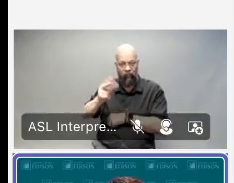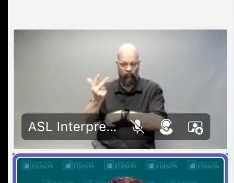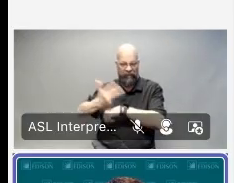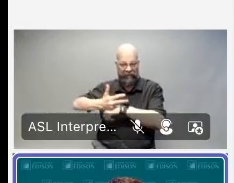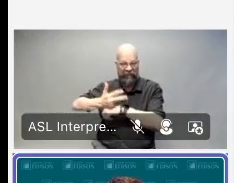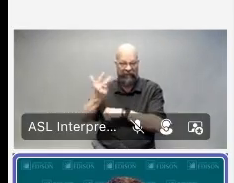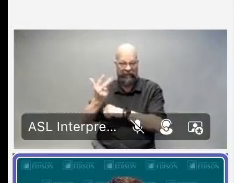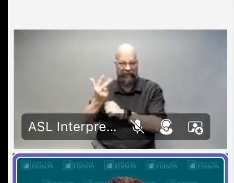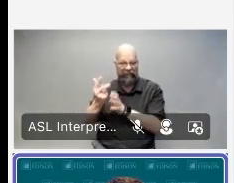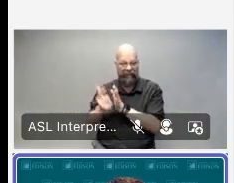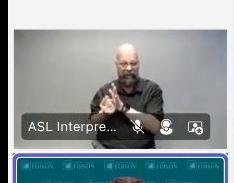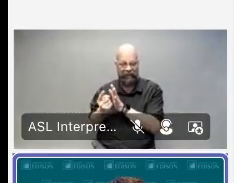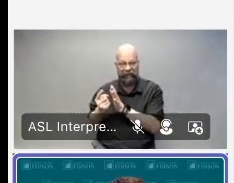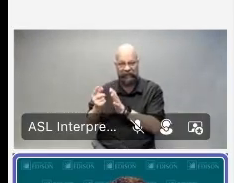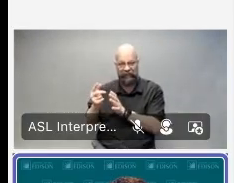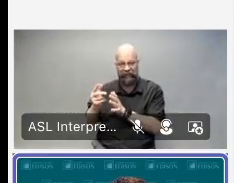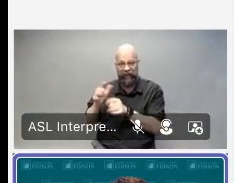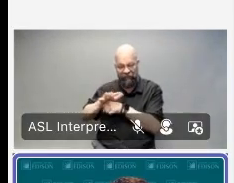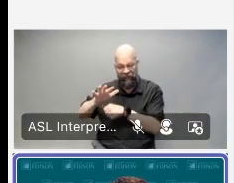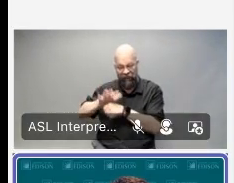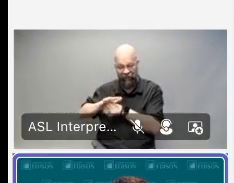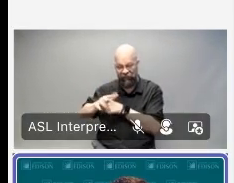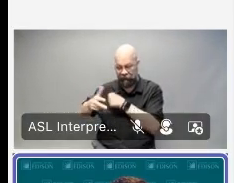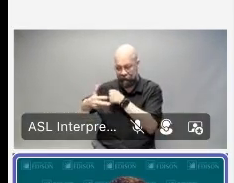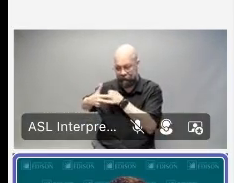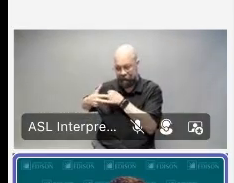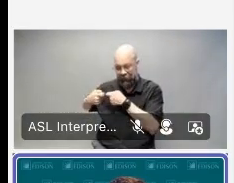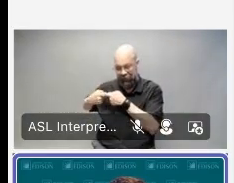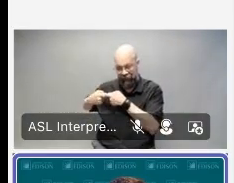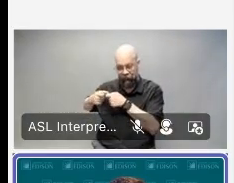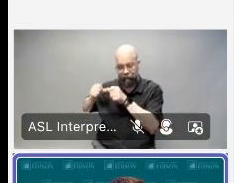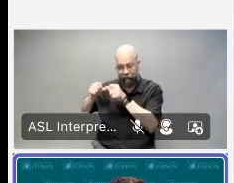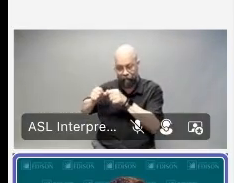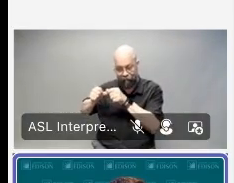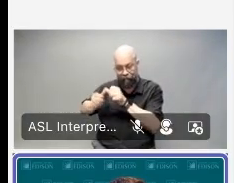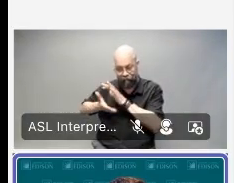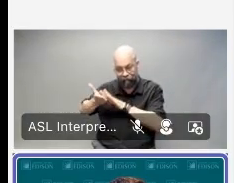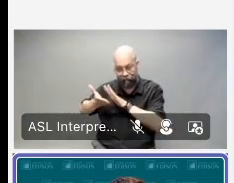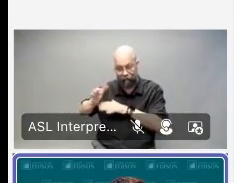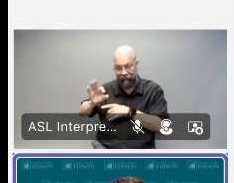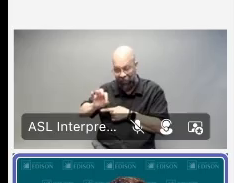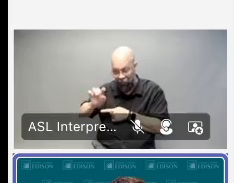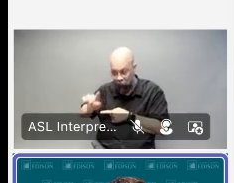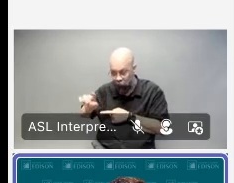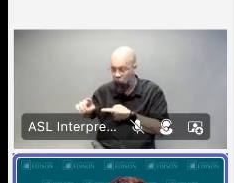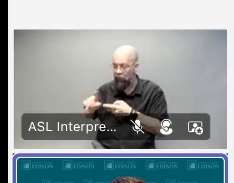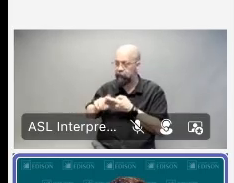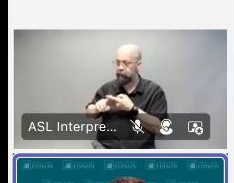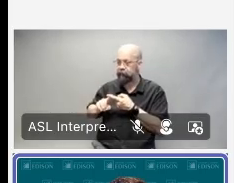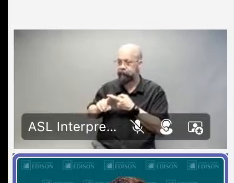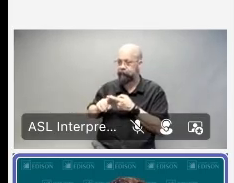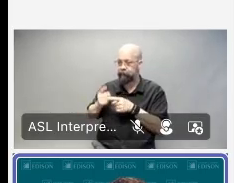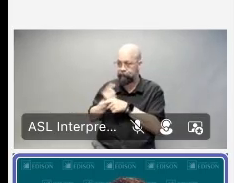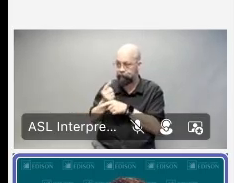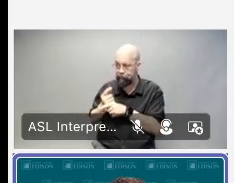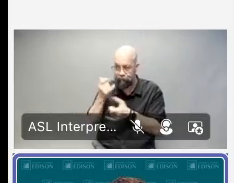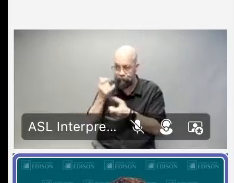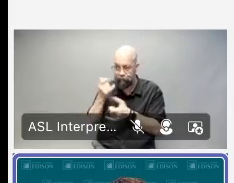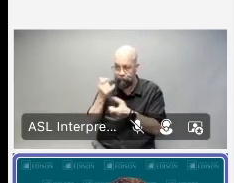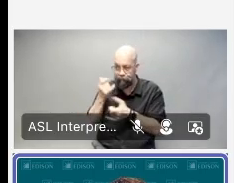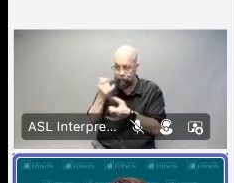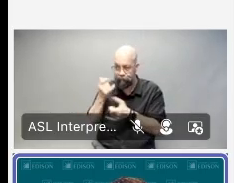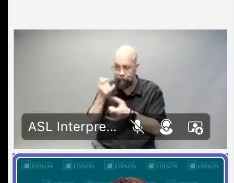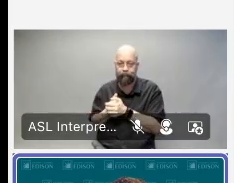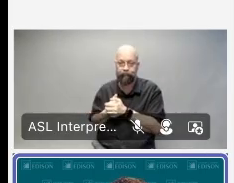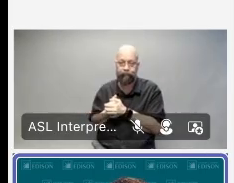emergency communications and 911, and also setting up a baseline for network resiliency. So industry